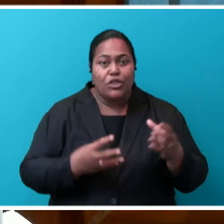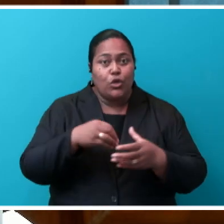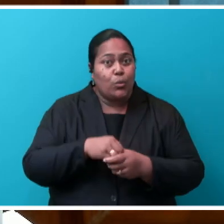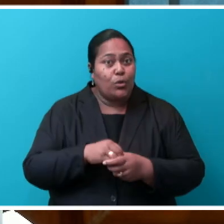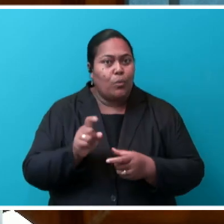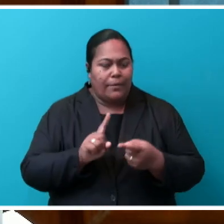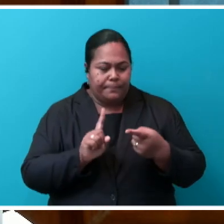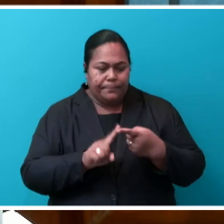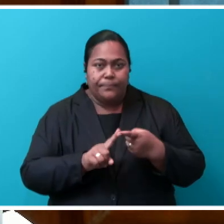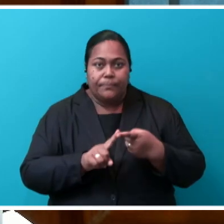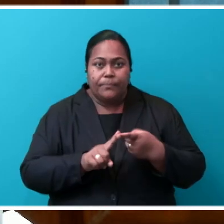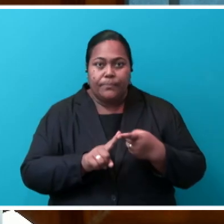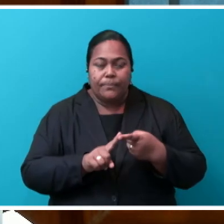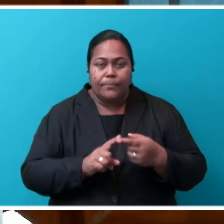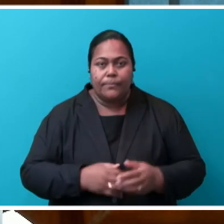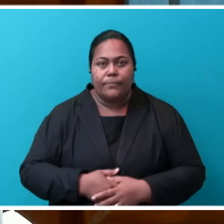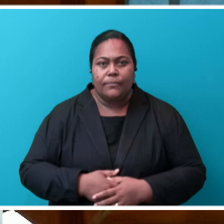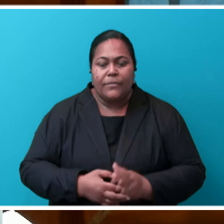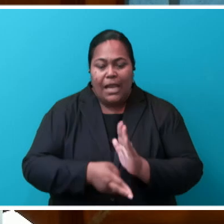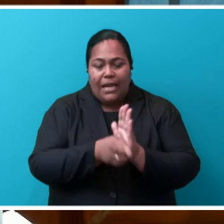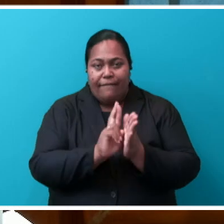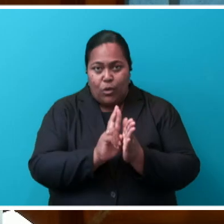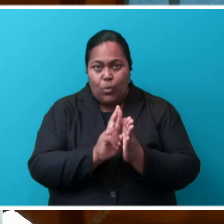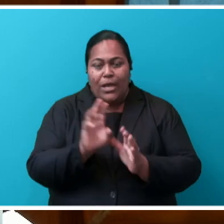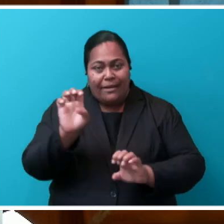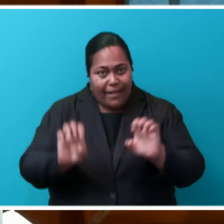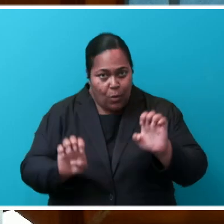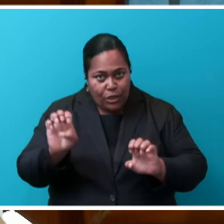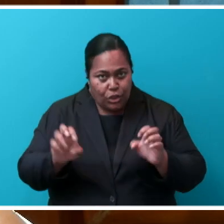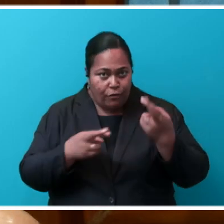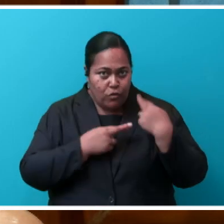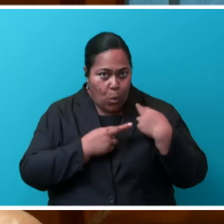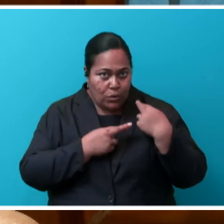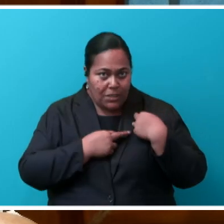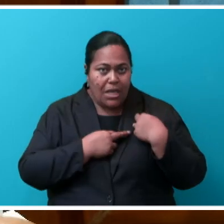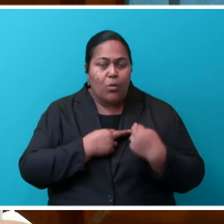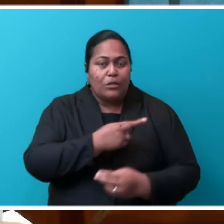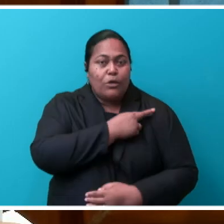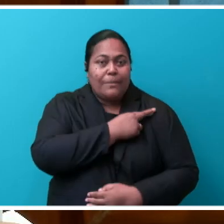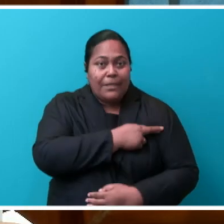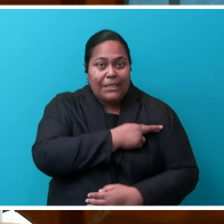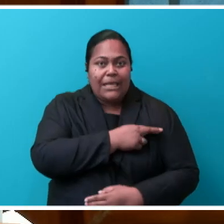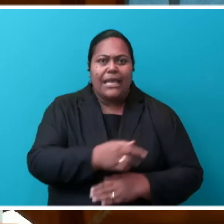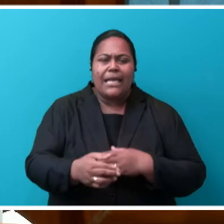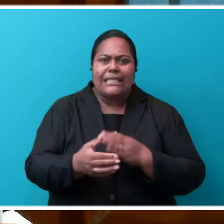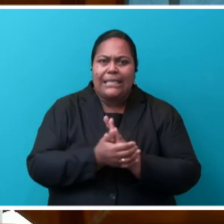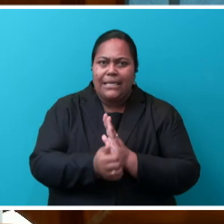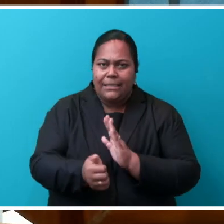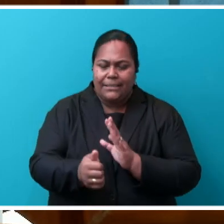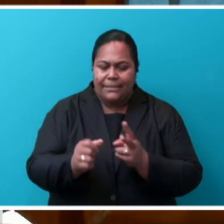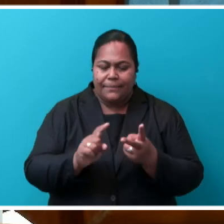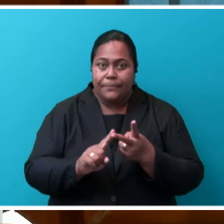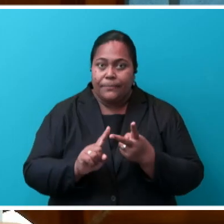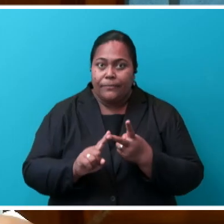them. First, the review and evaluation of roles, responsibilities, and skills. Two,